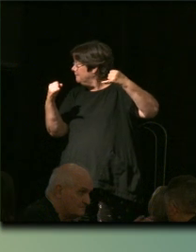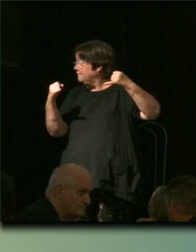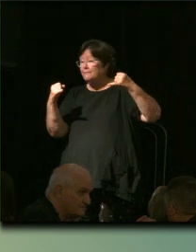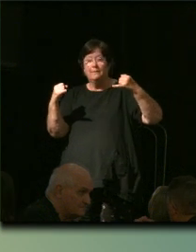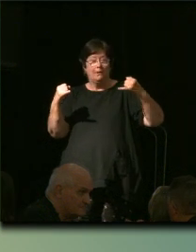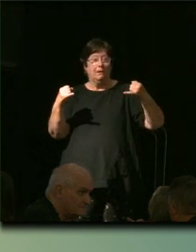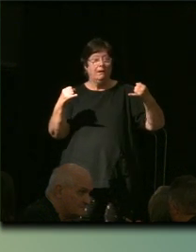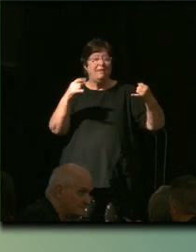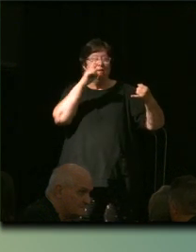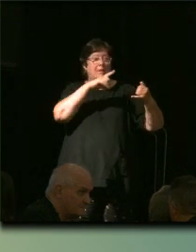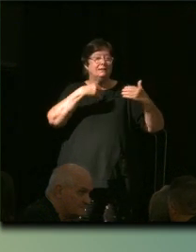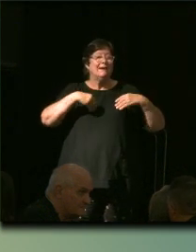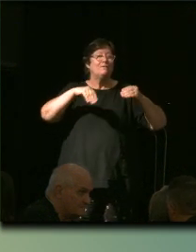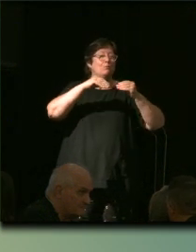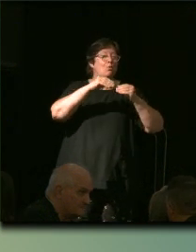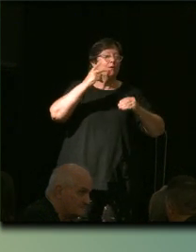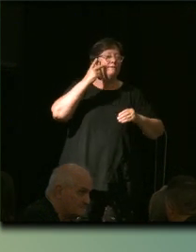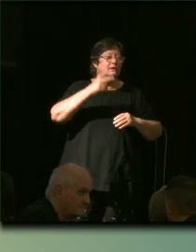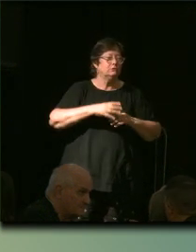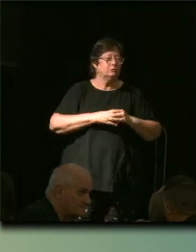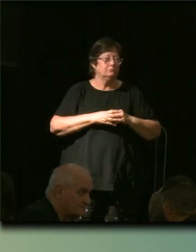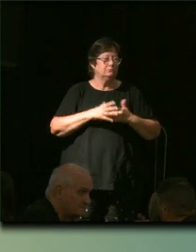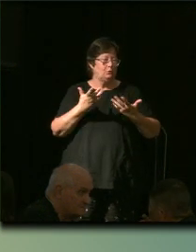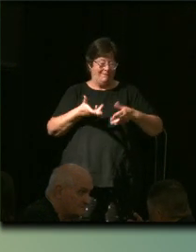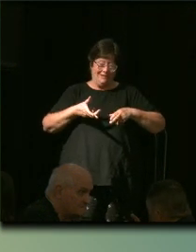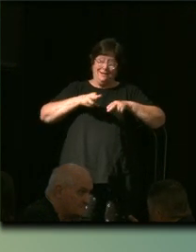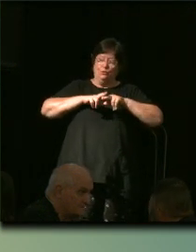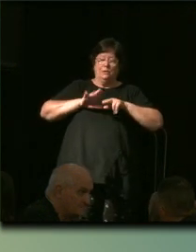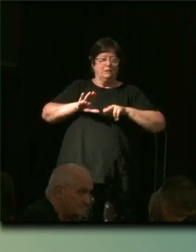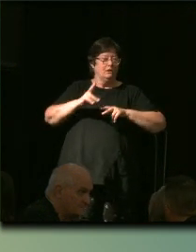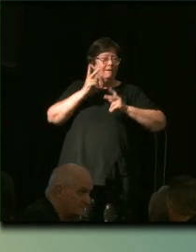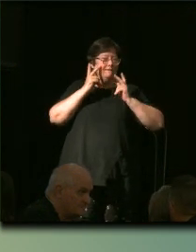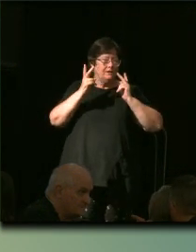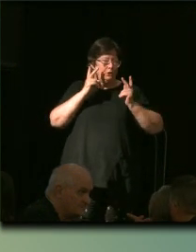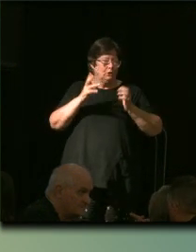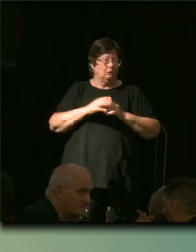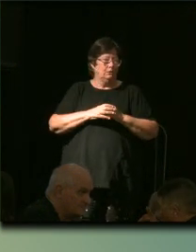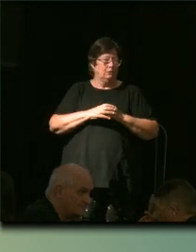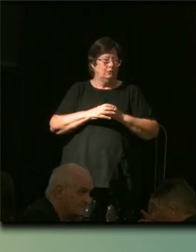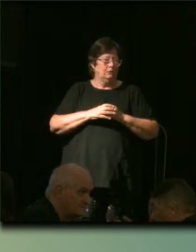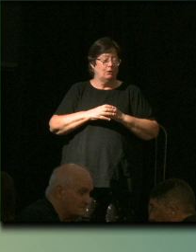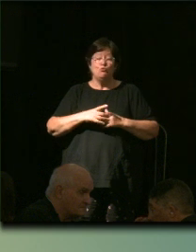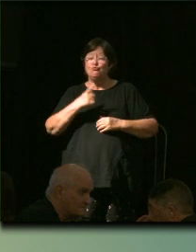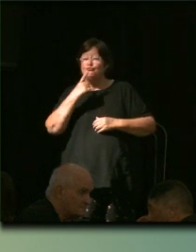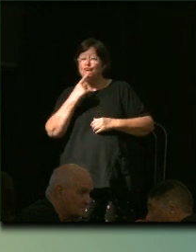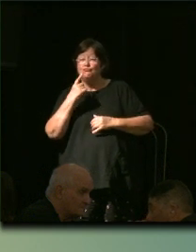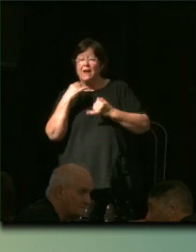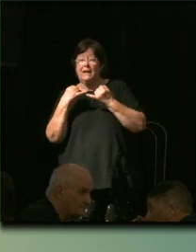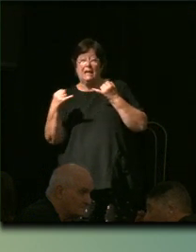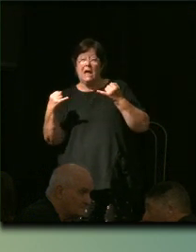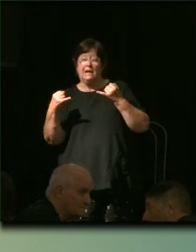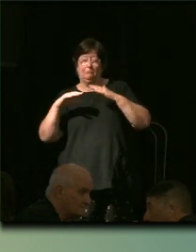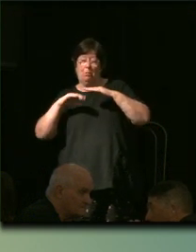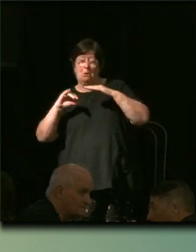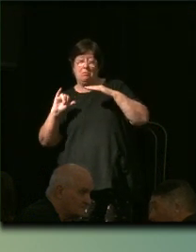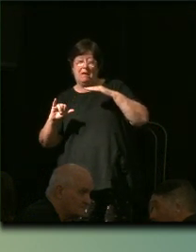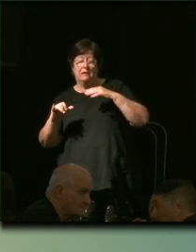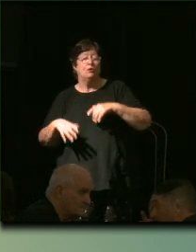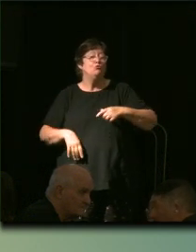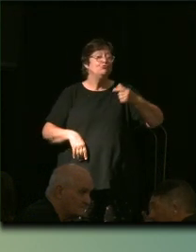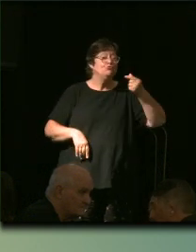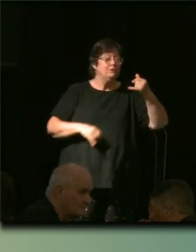more vision, and we have increased their vision compared to the red line, which is below it. The